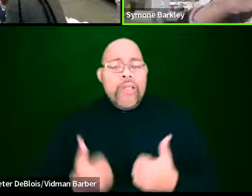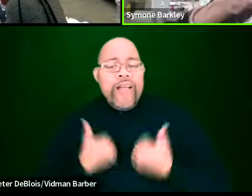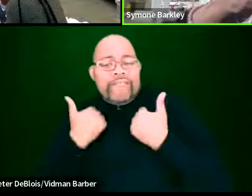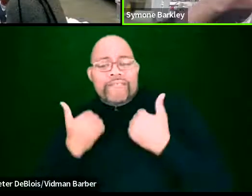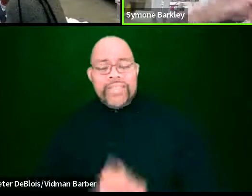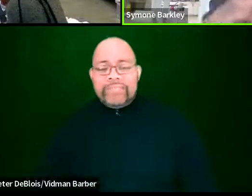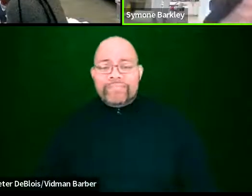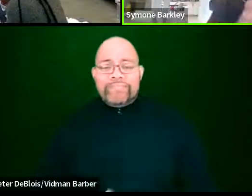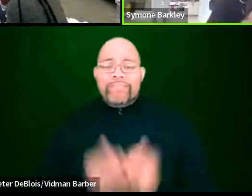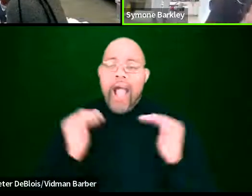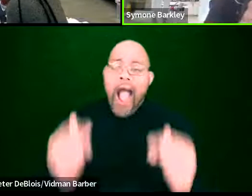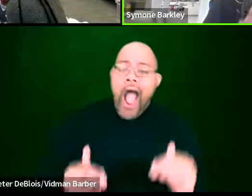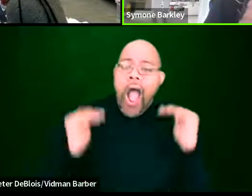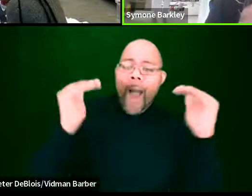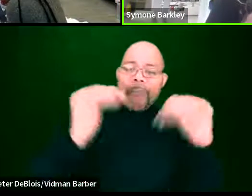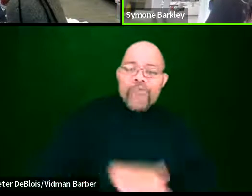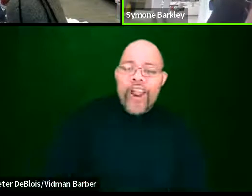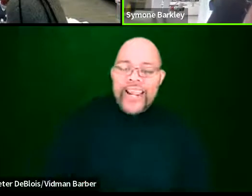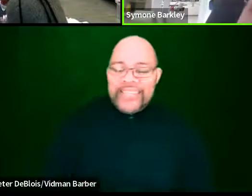upgrades.